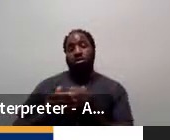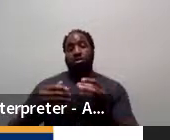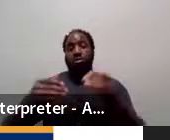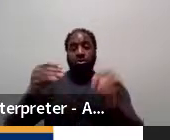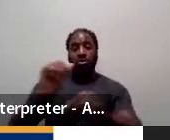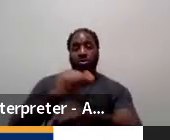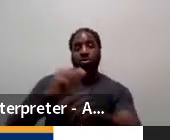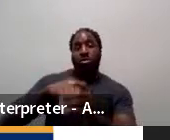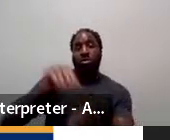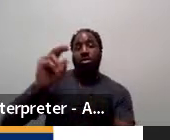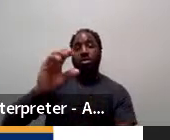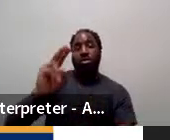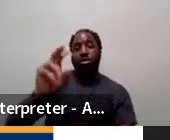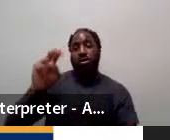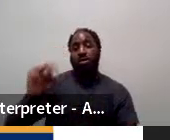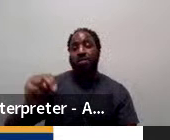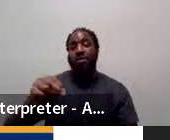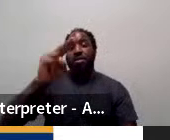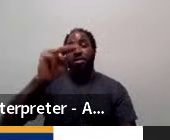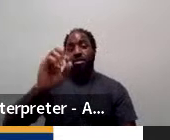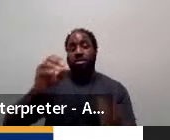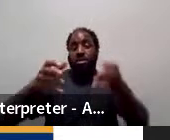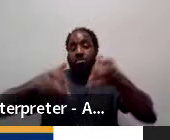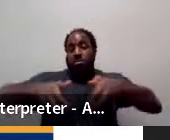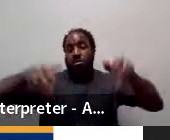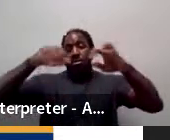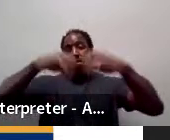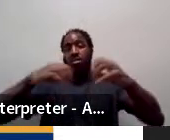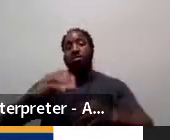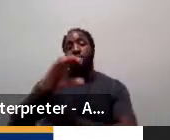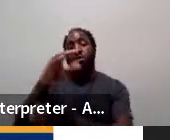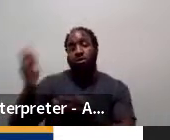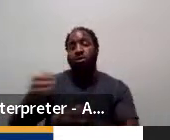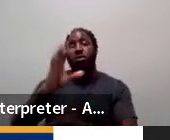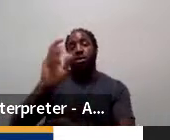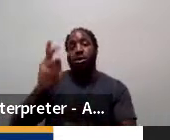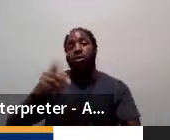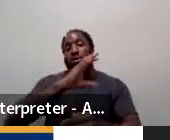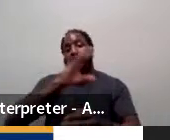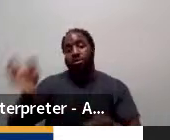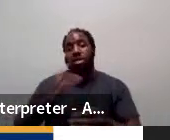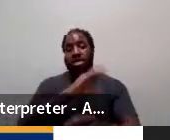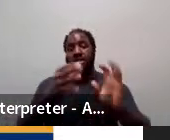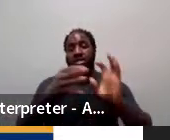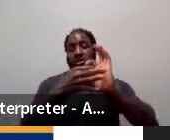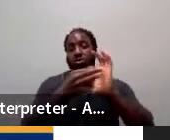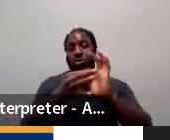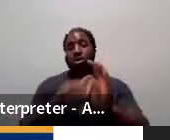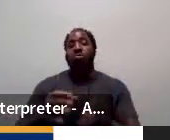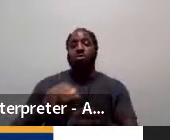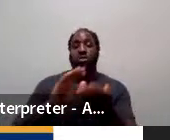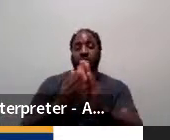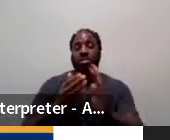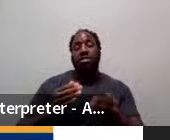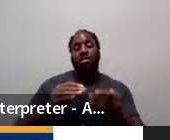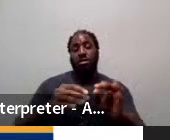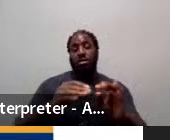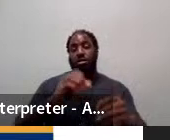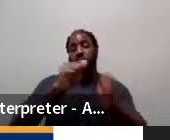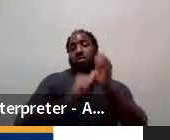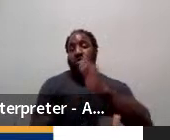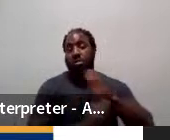and upgraded power systems in order to run the new and additional service along this right-of-way. I mentioned work on the